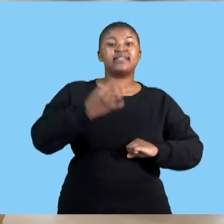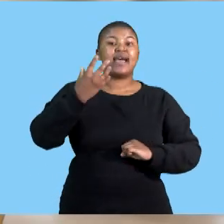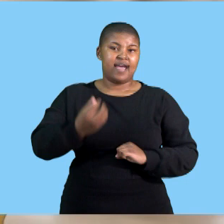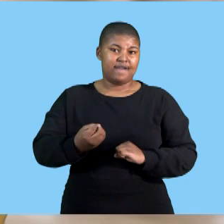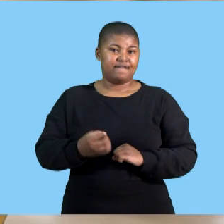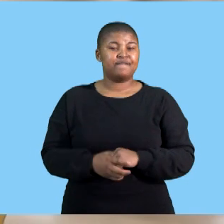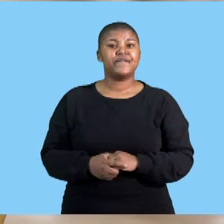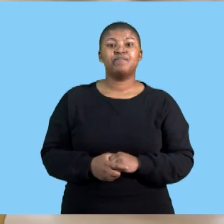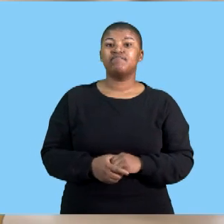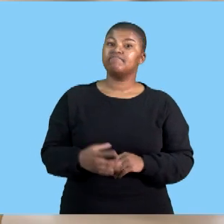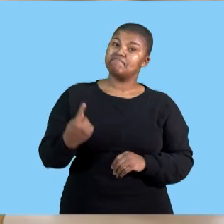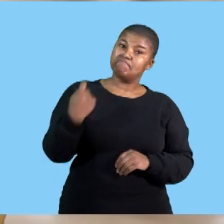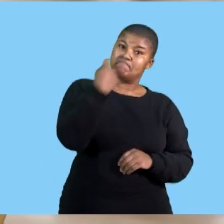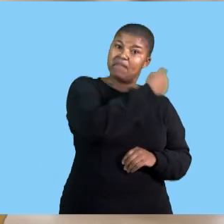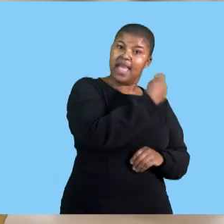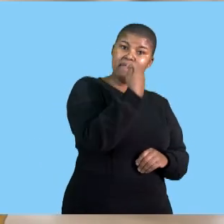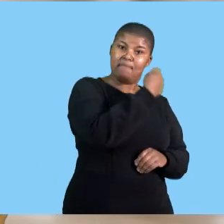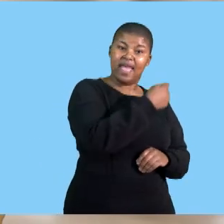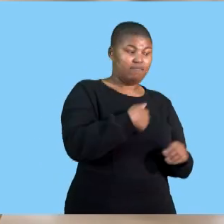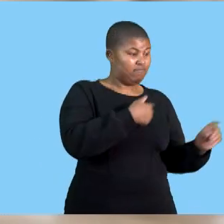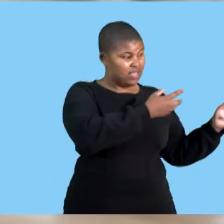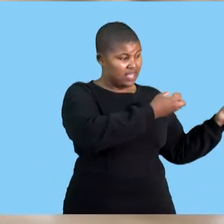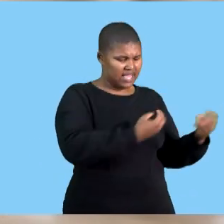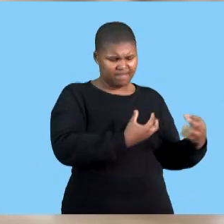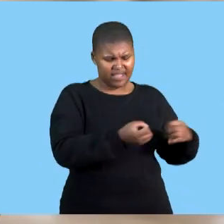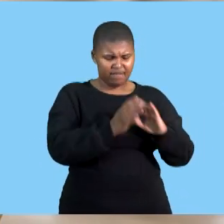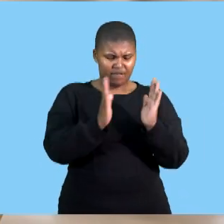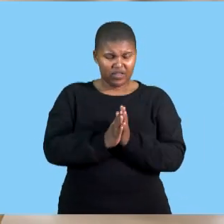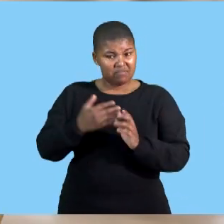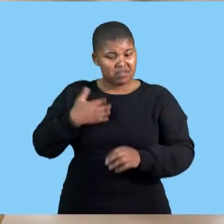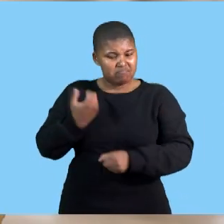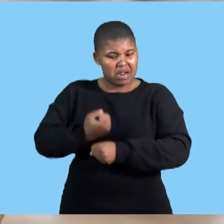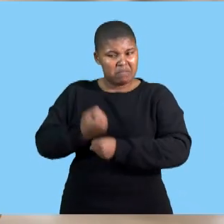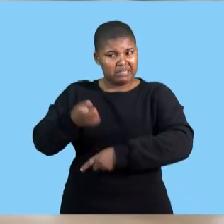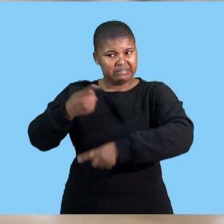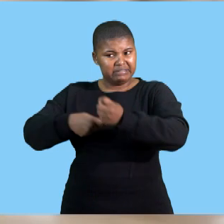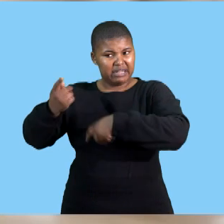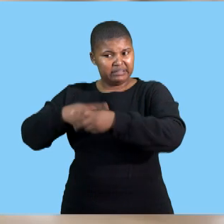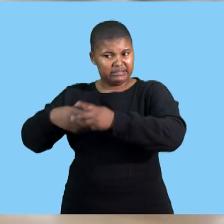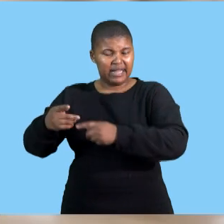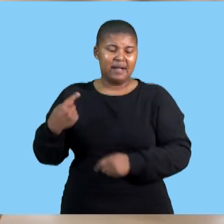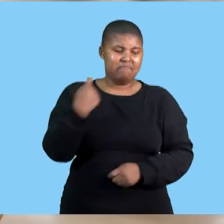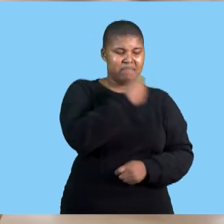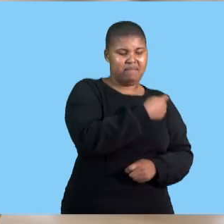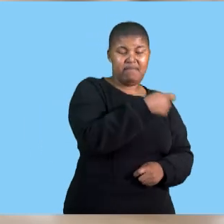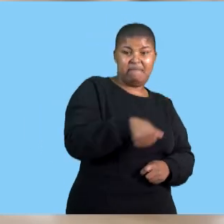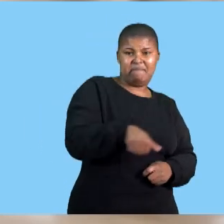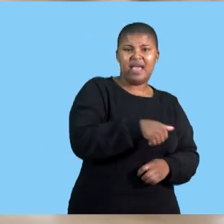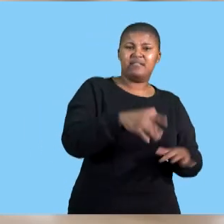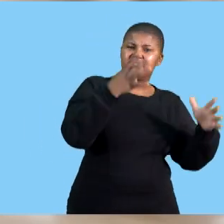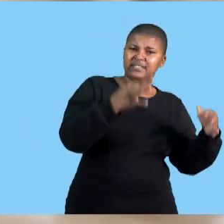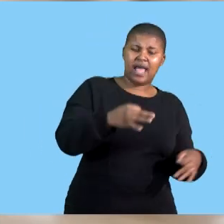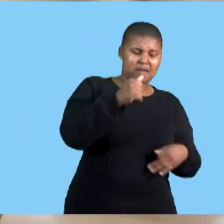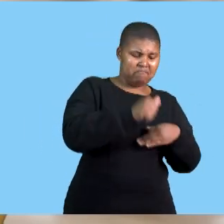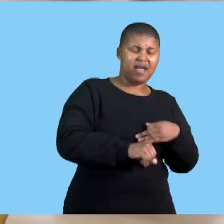in terms of paying back the supplier's money, whether you're going to pay on credit. If you are going to pay on credit, for how many months are they giving